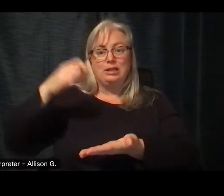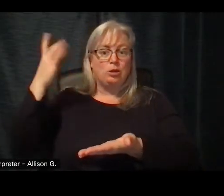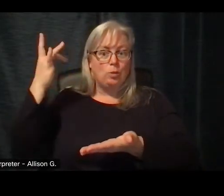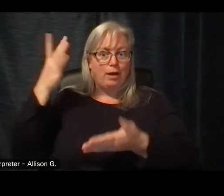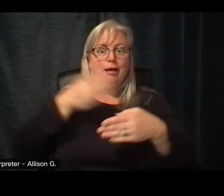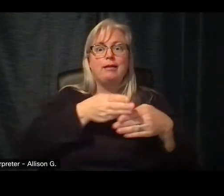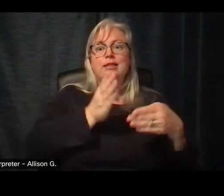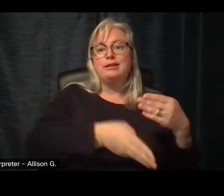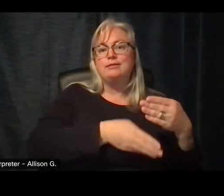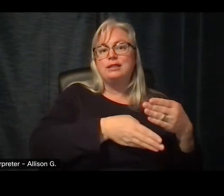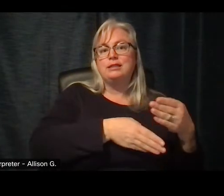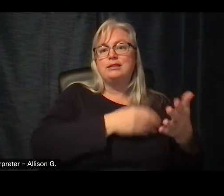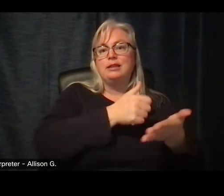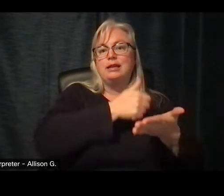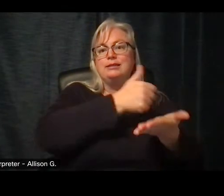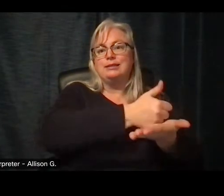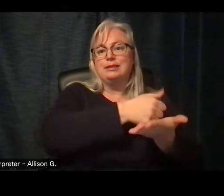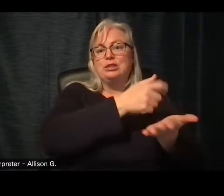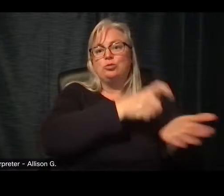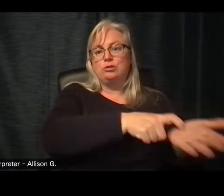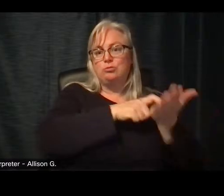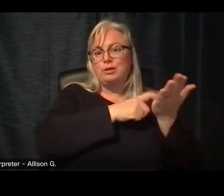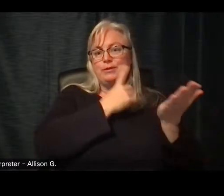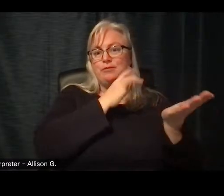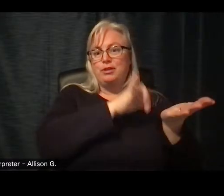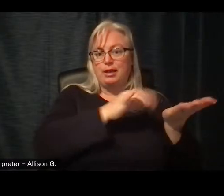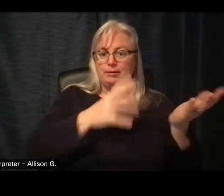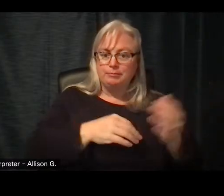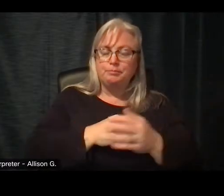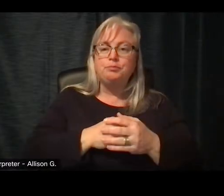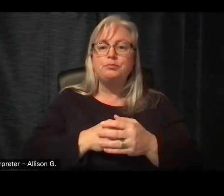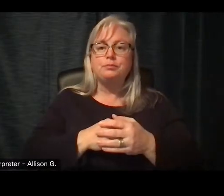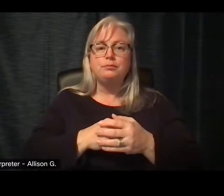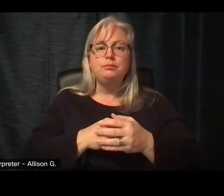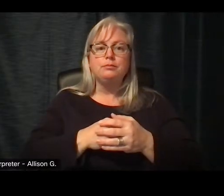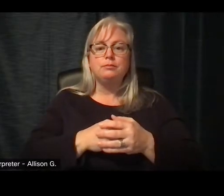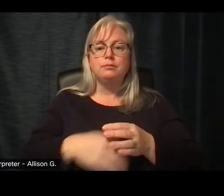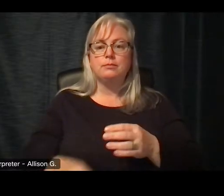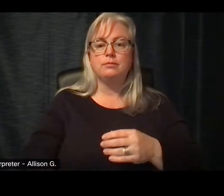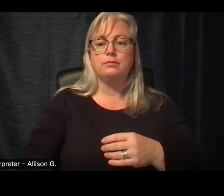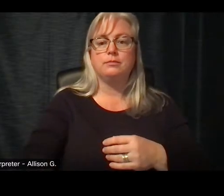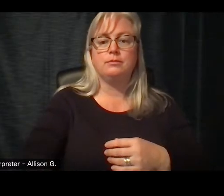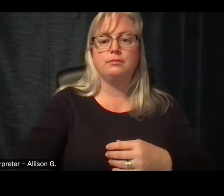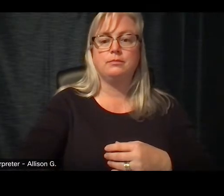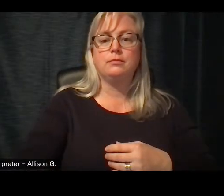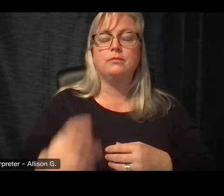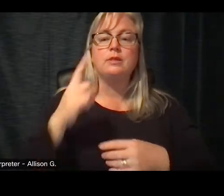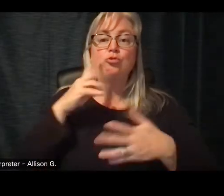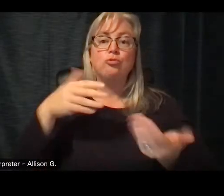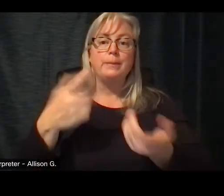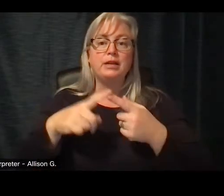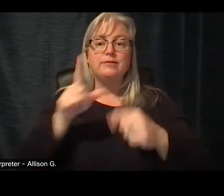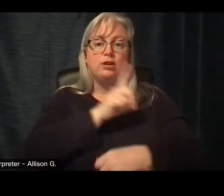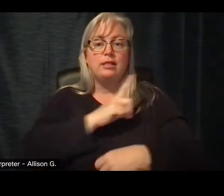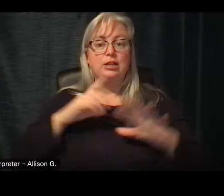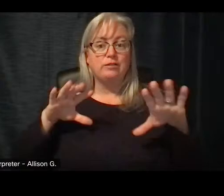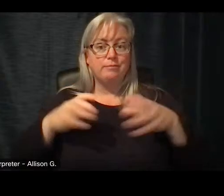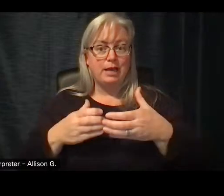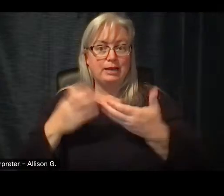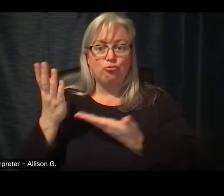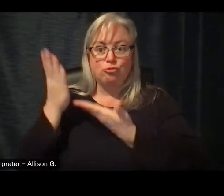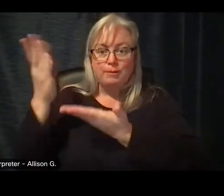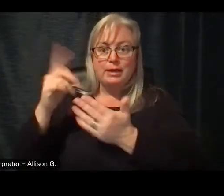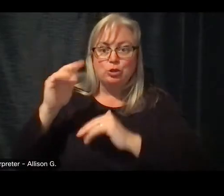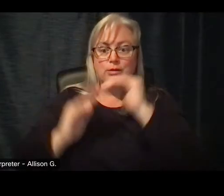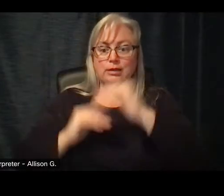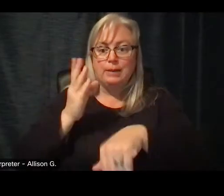completed a systems requirement for it. So in terms of the recommendations for legislative bodies that have made recommendations to the capital